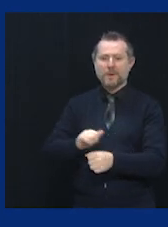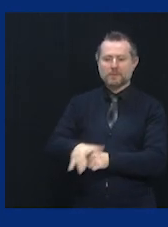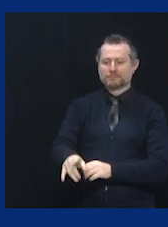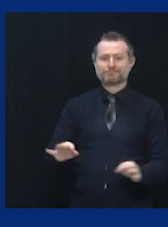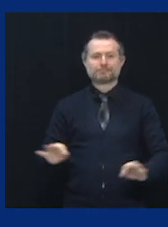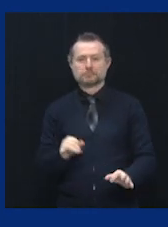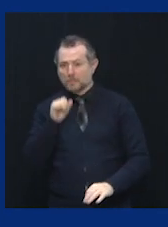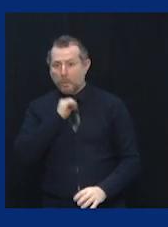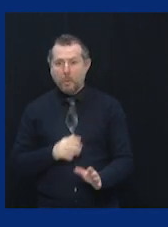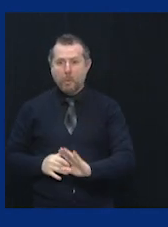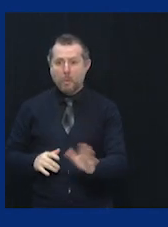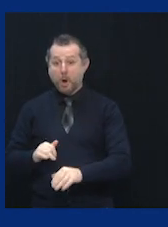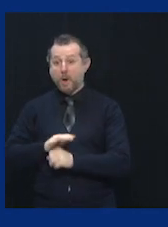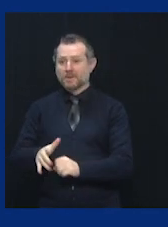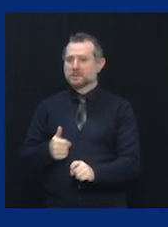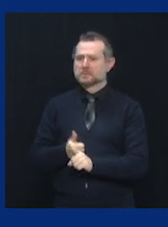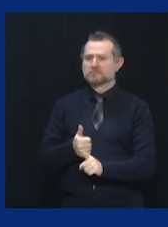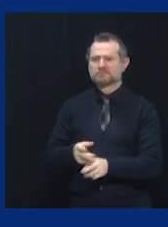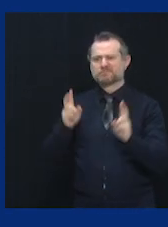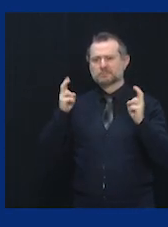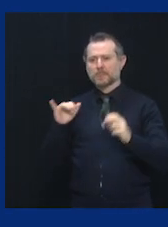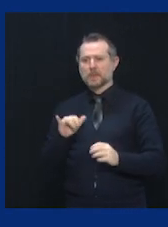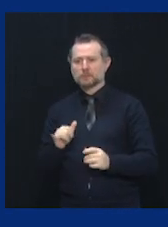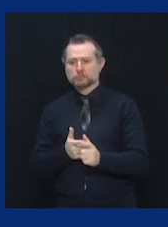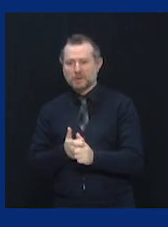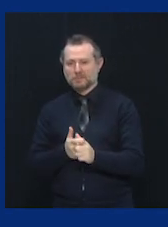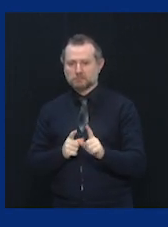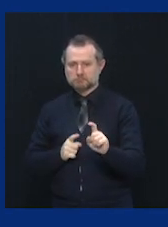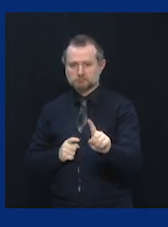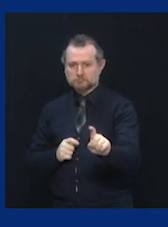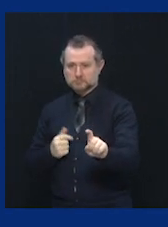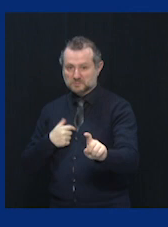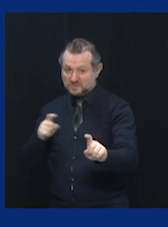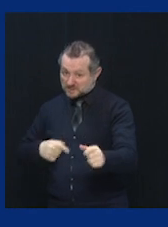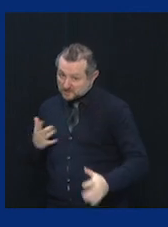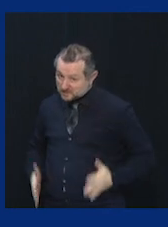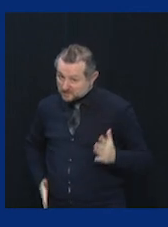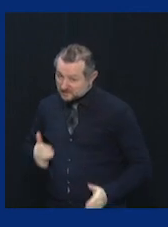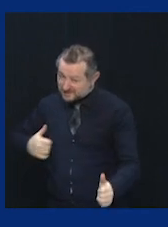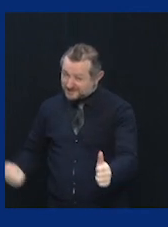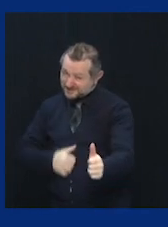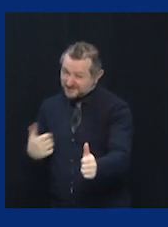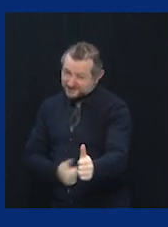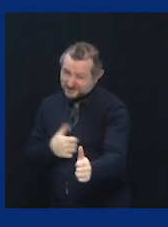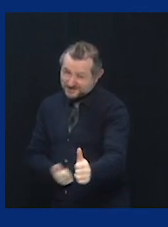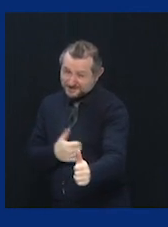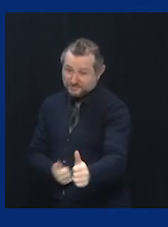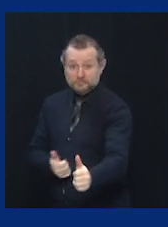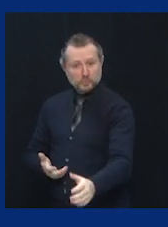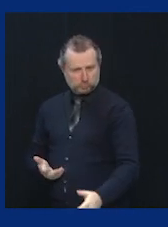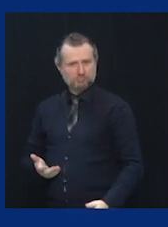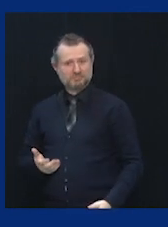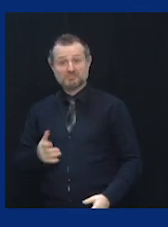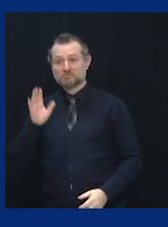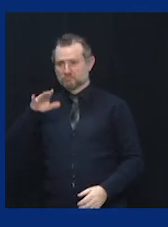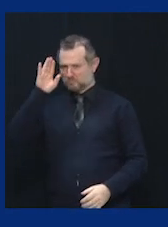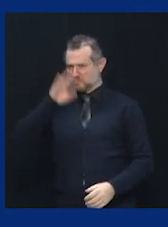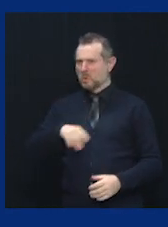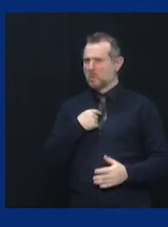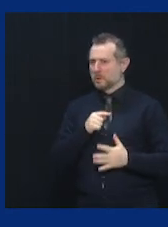there are certain things to do that are smart. You know this is a changing